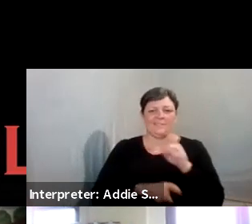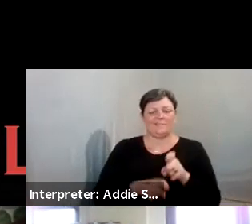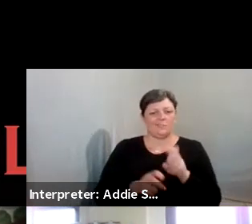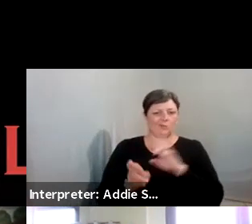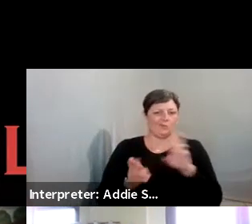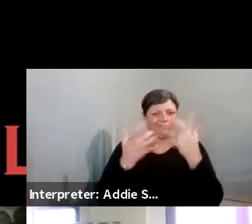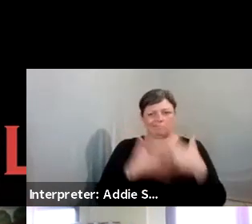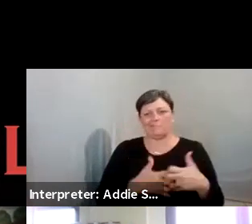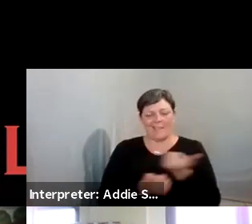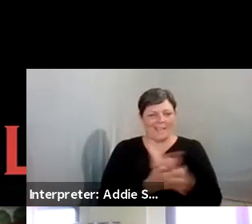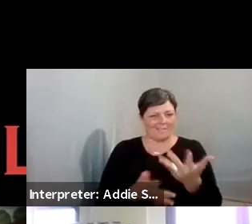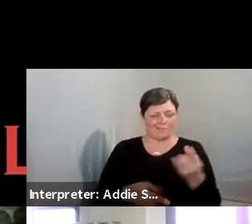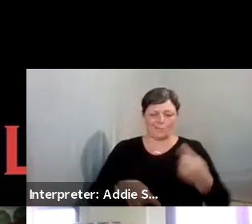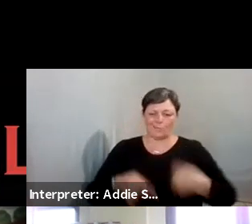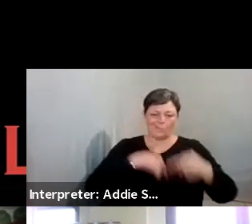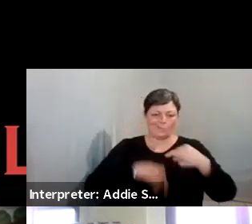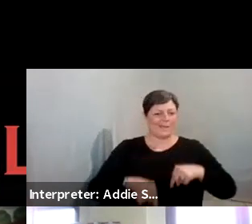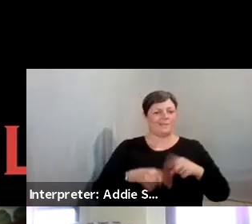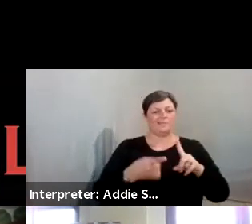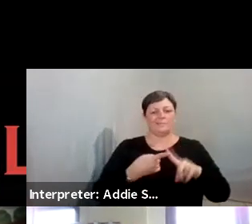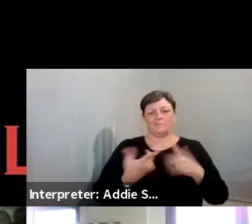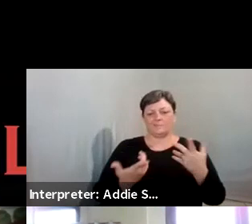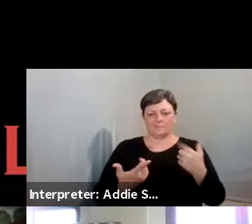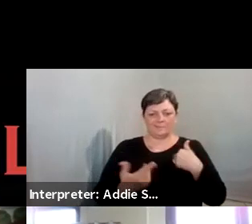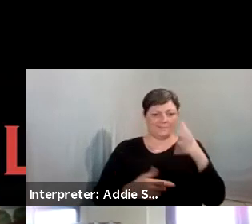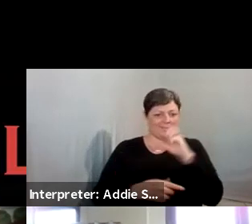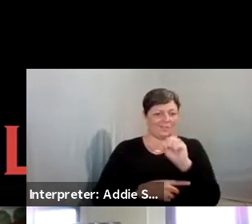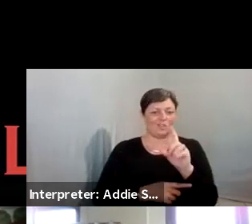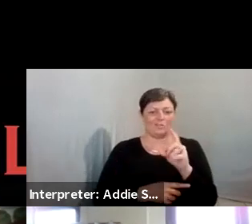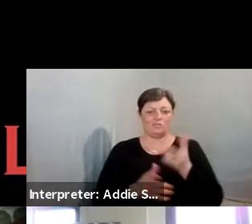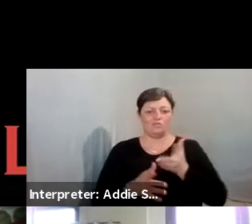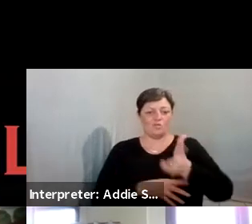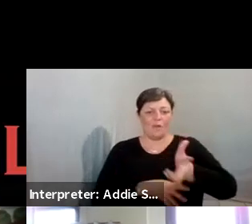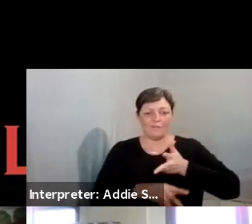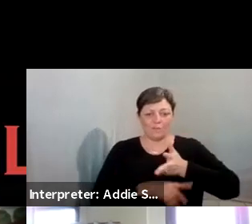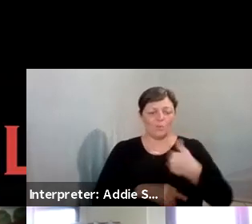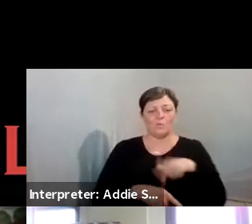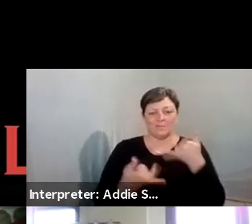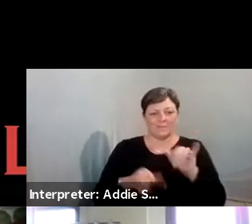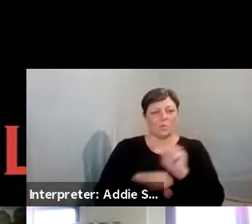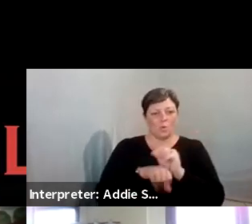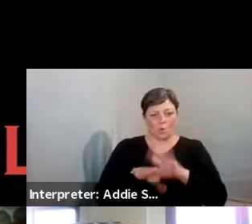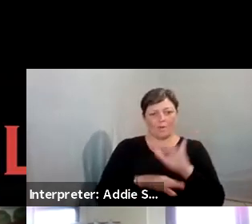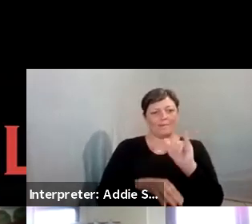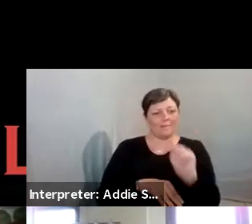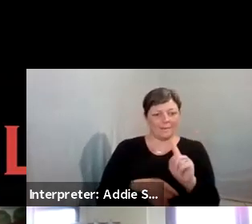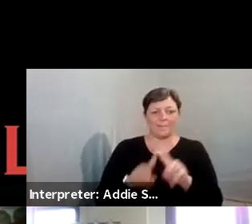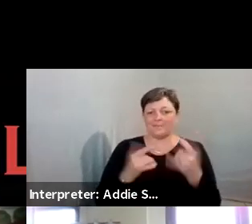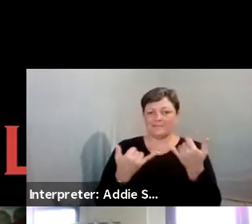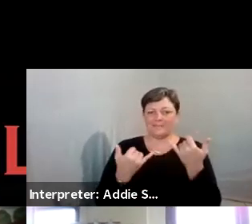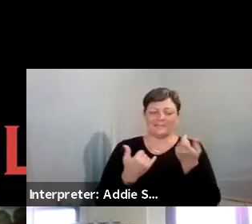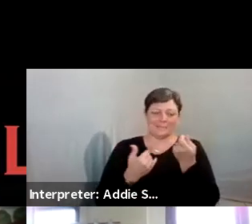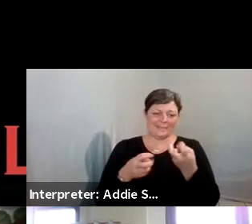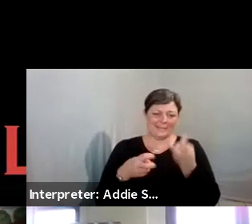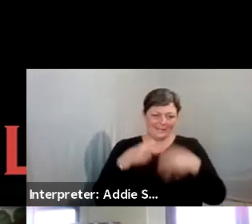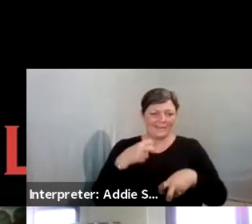whole thing. We're going back to, I guess, a drive-through. We're still working on it, but it's a little difficult